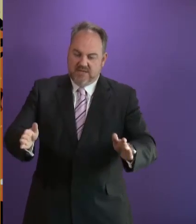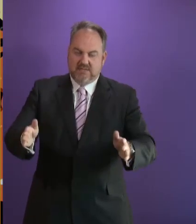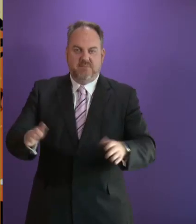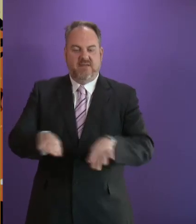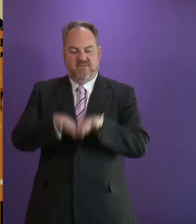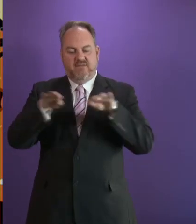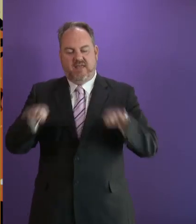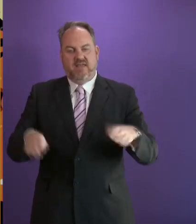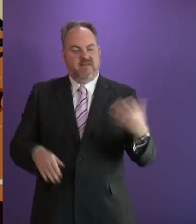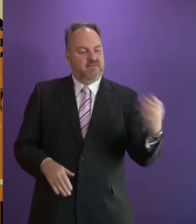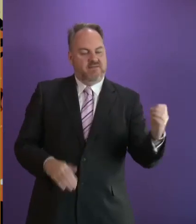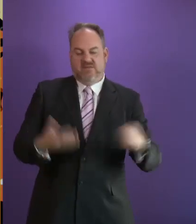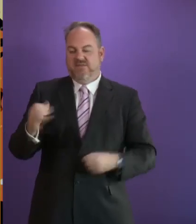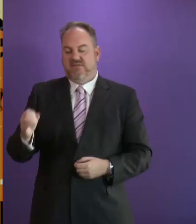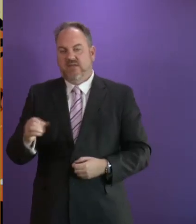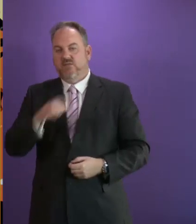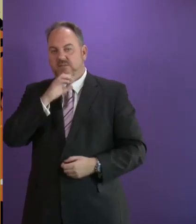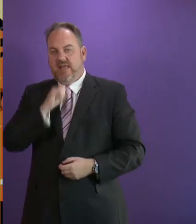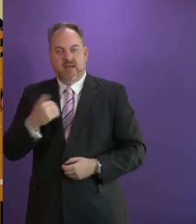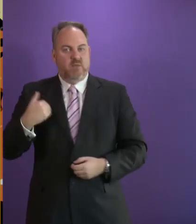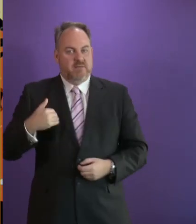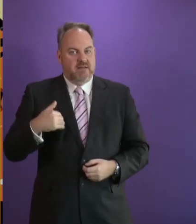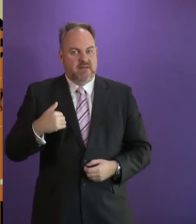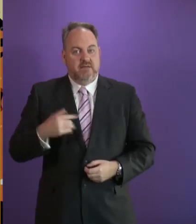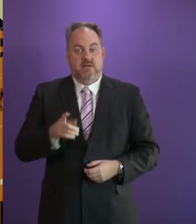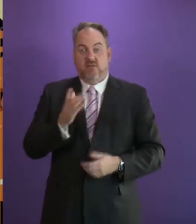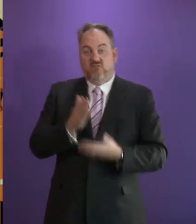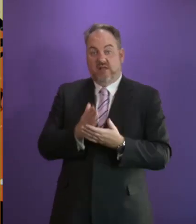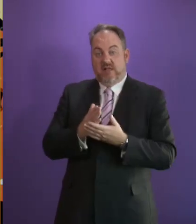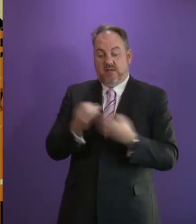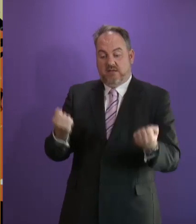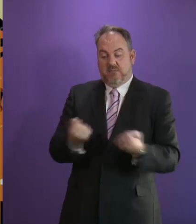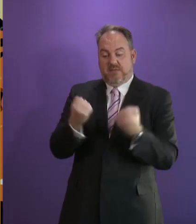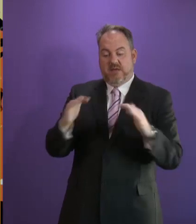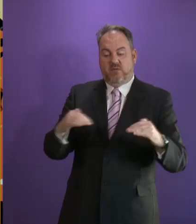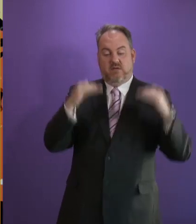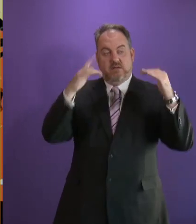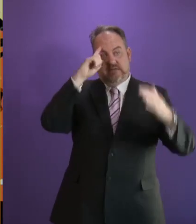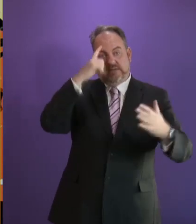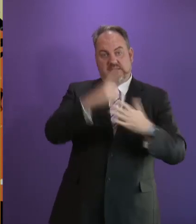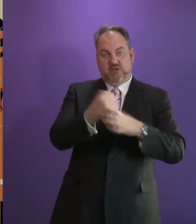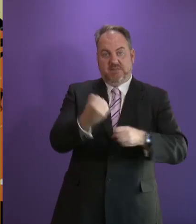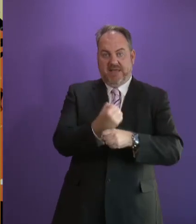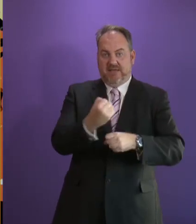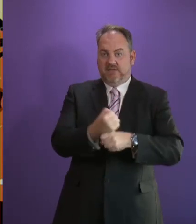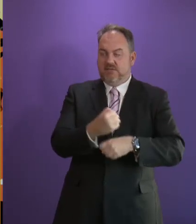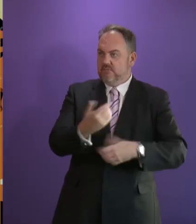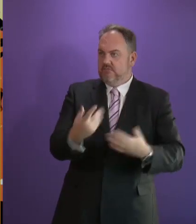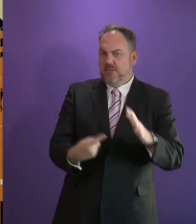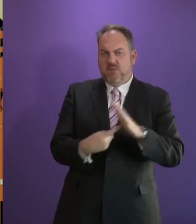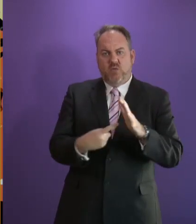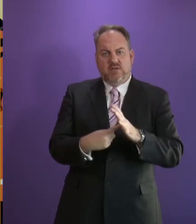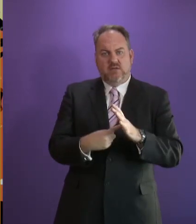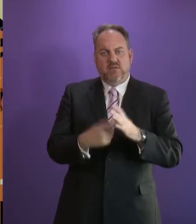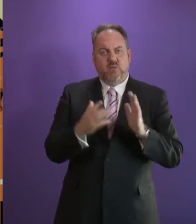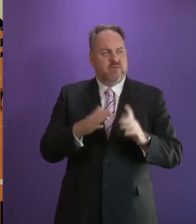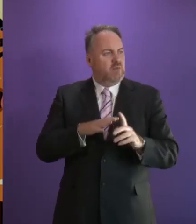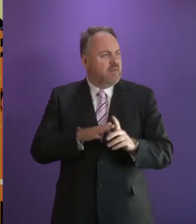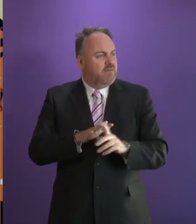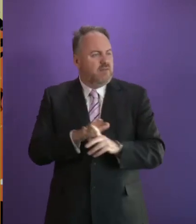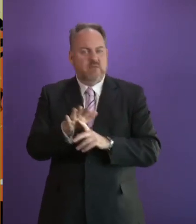We want to create change because the decision makers matter. Whether we are creating influence on